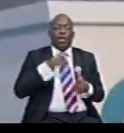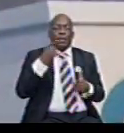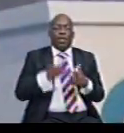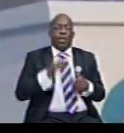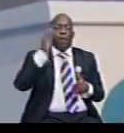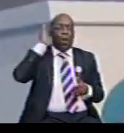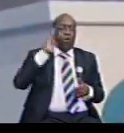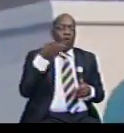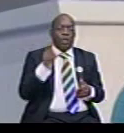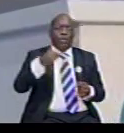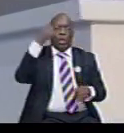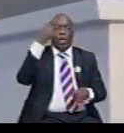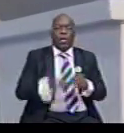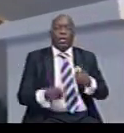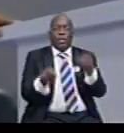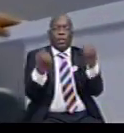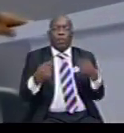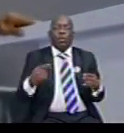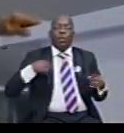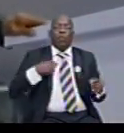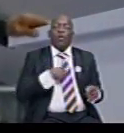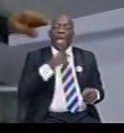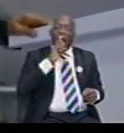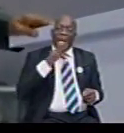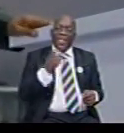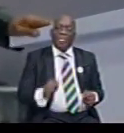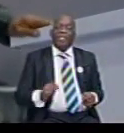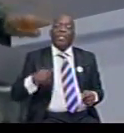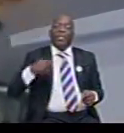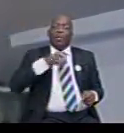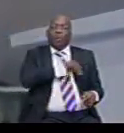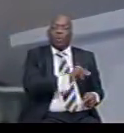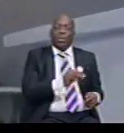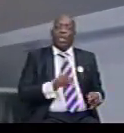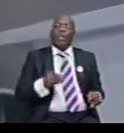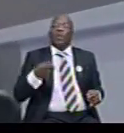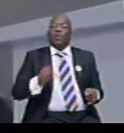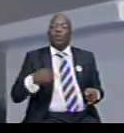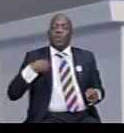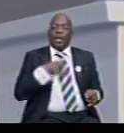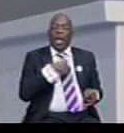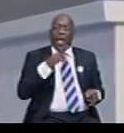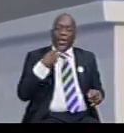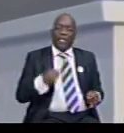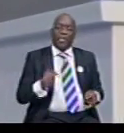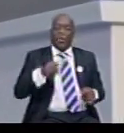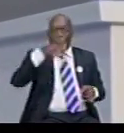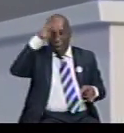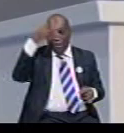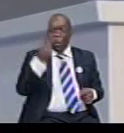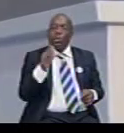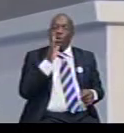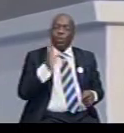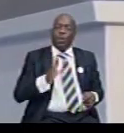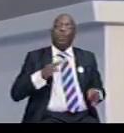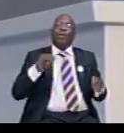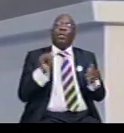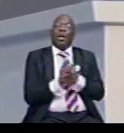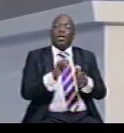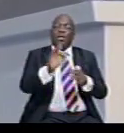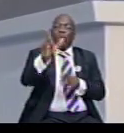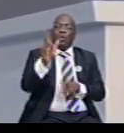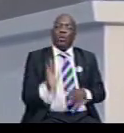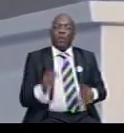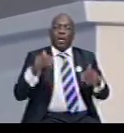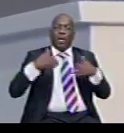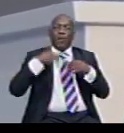are the ministers, and we are the people, men and women and professionals that God has called at this time,